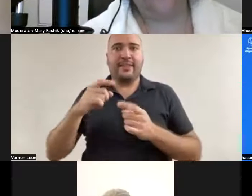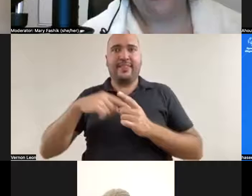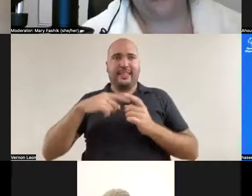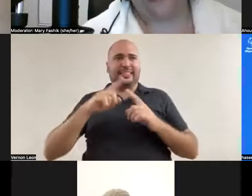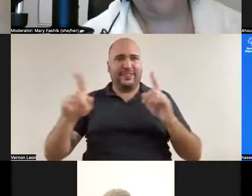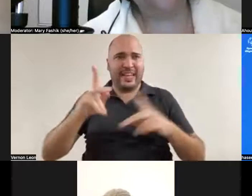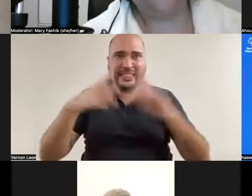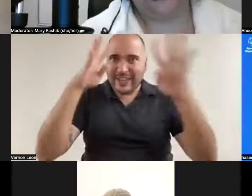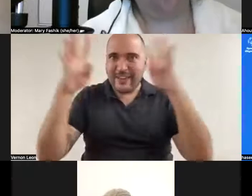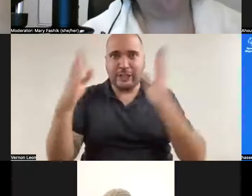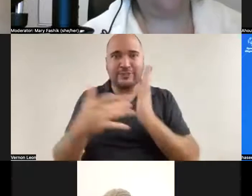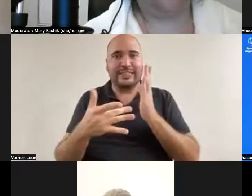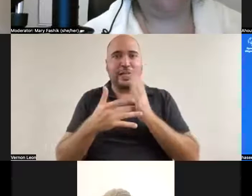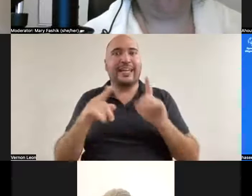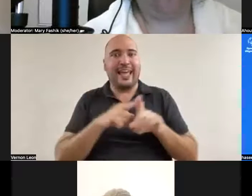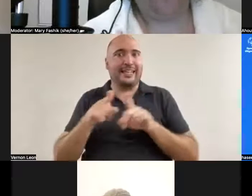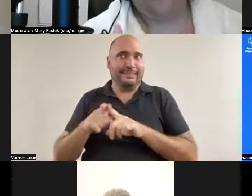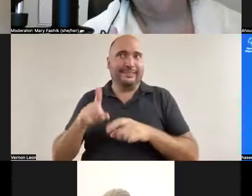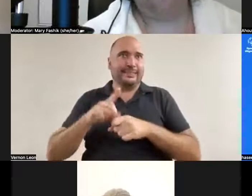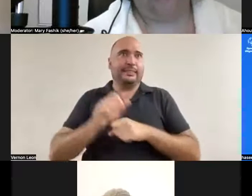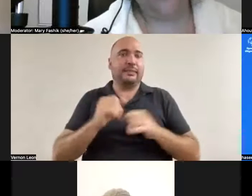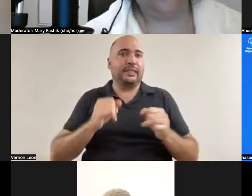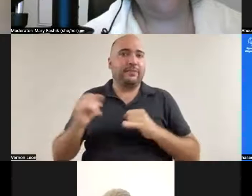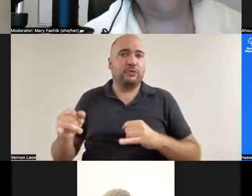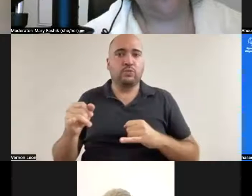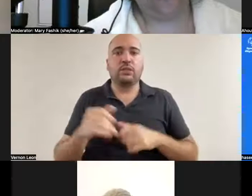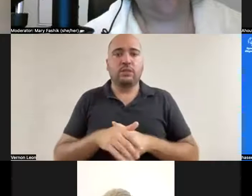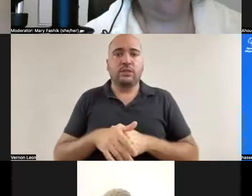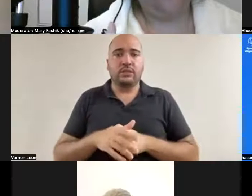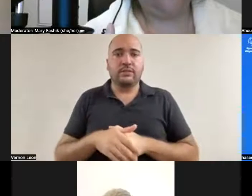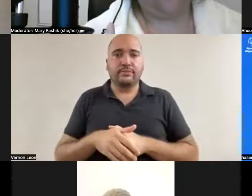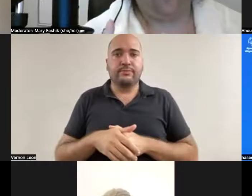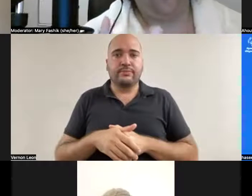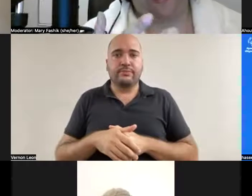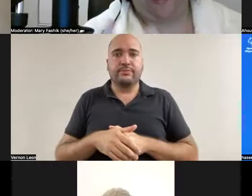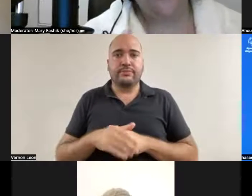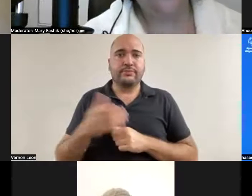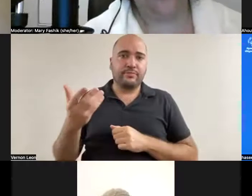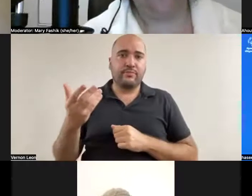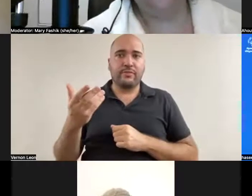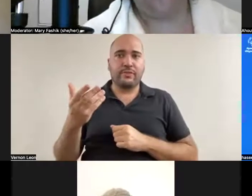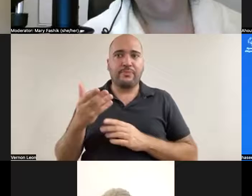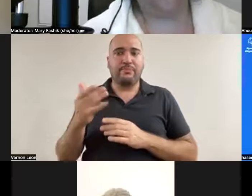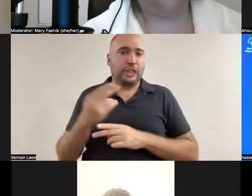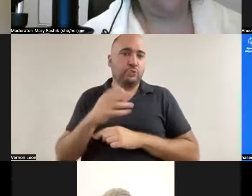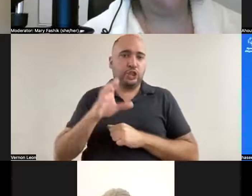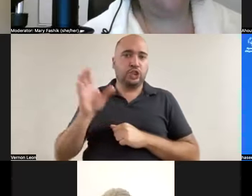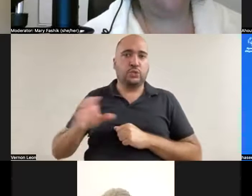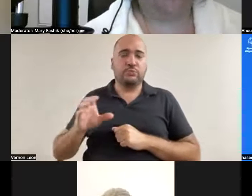innovation as disabled individuals by using Zoom. So, there